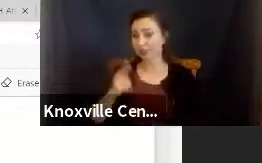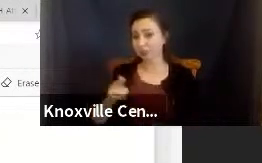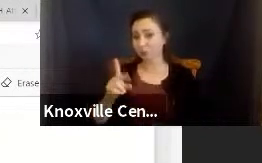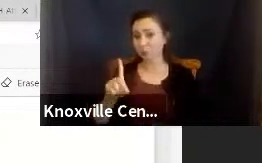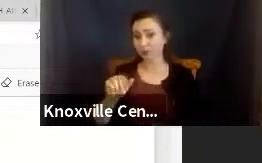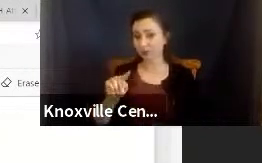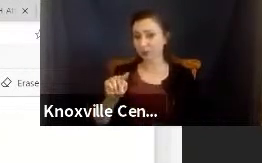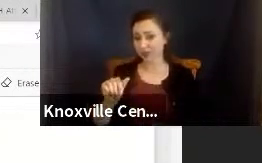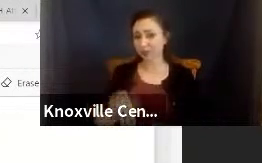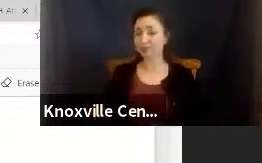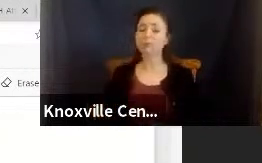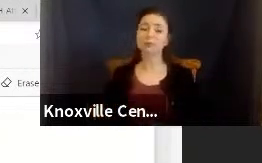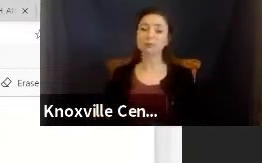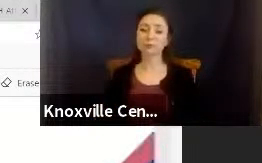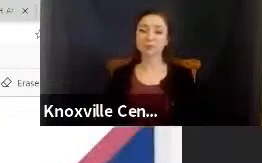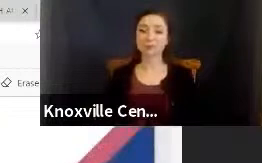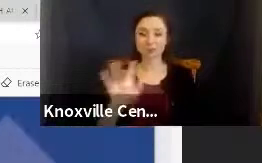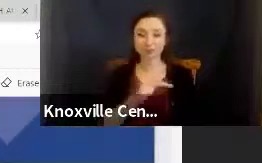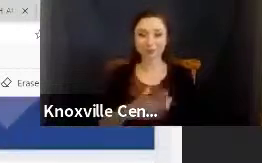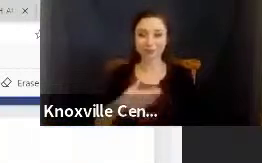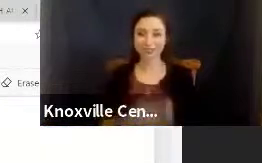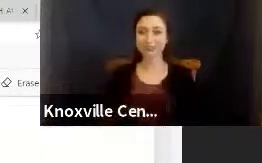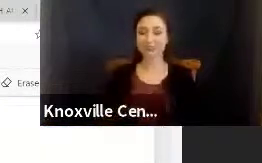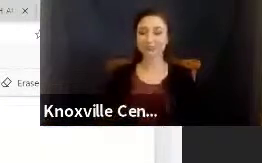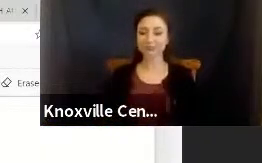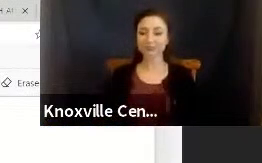data. Next slide.